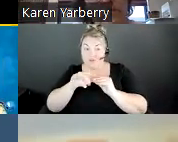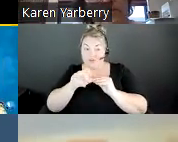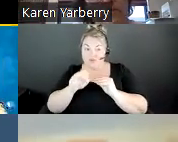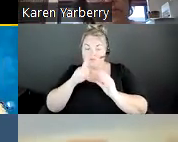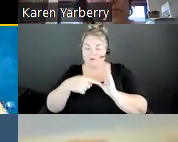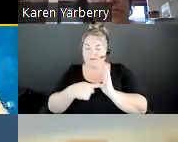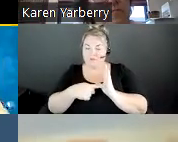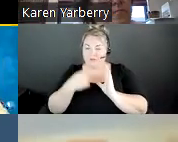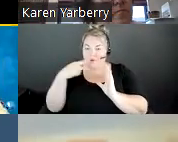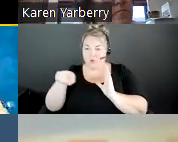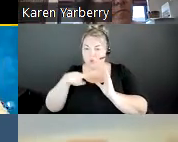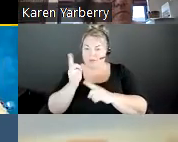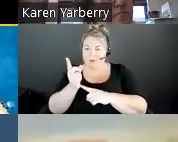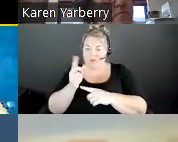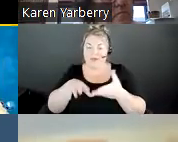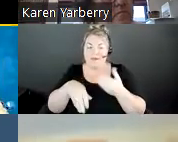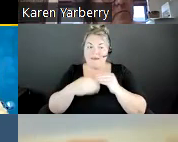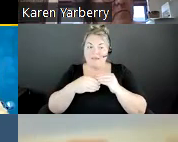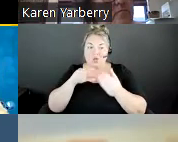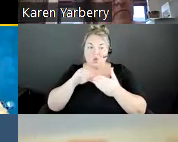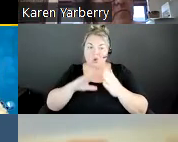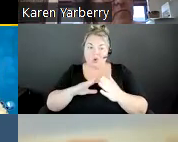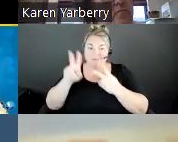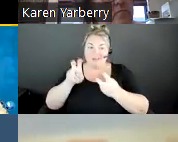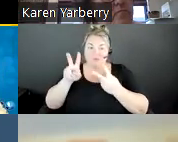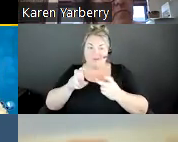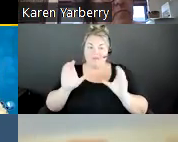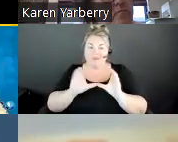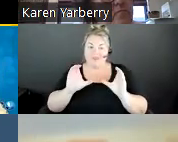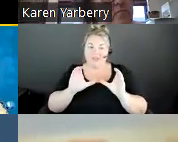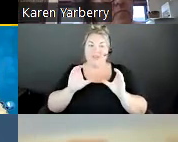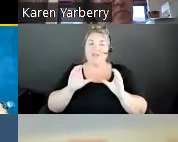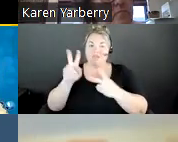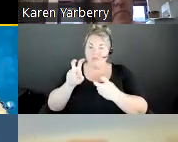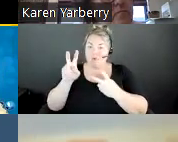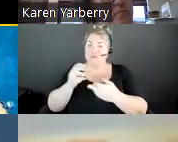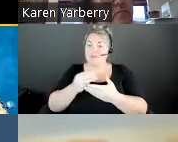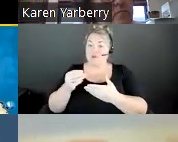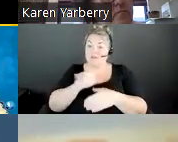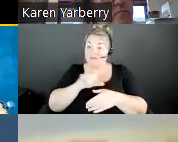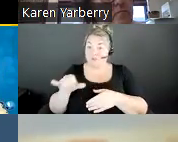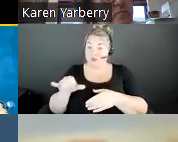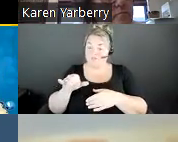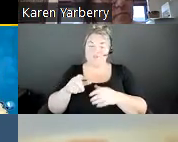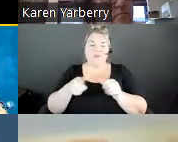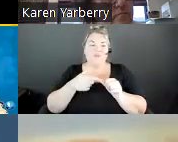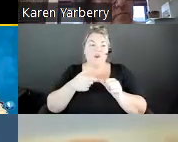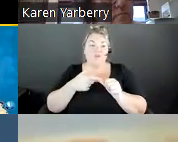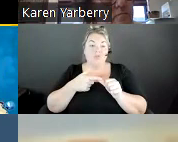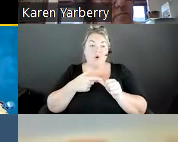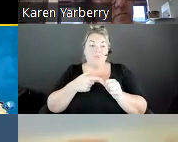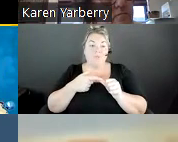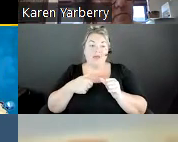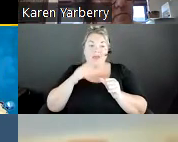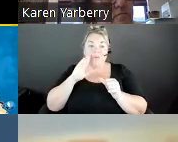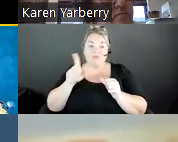you in a moment, but adding a learner, downloading certificate, and downloading materials as well. First, though, I